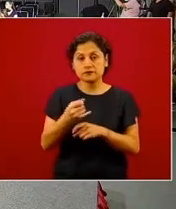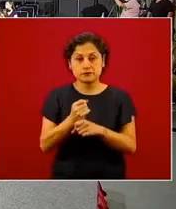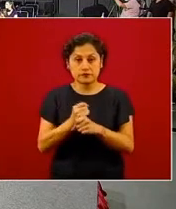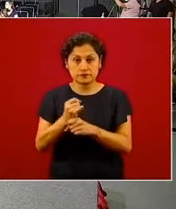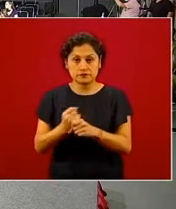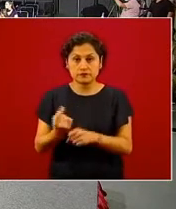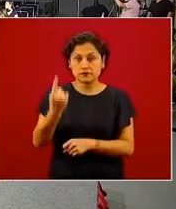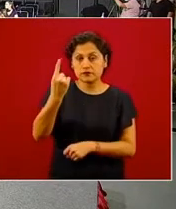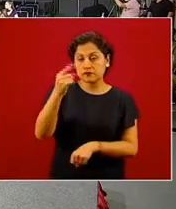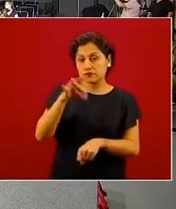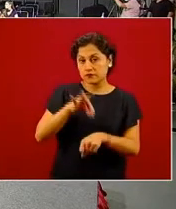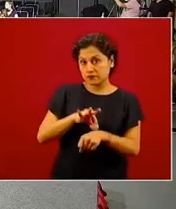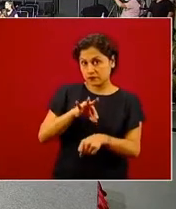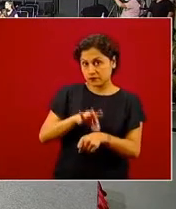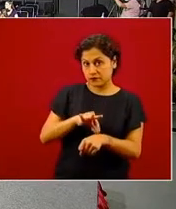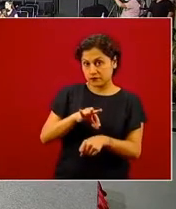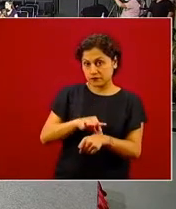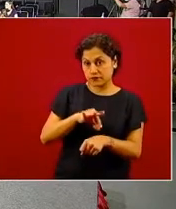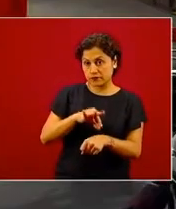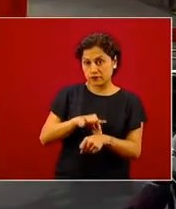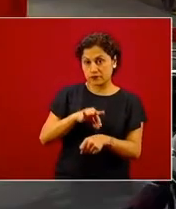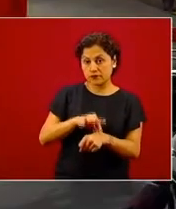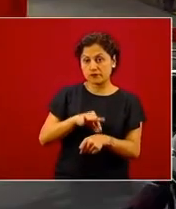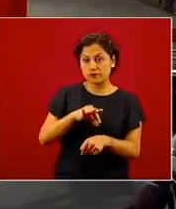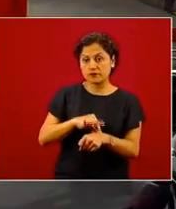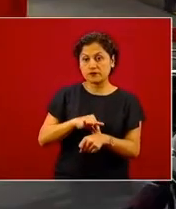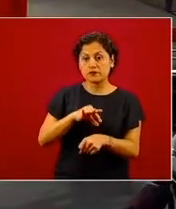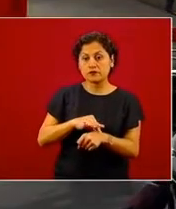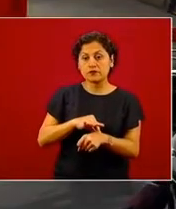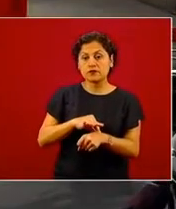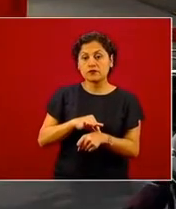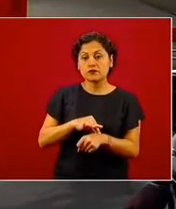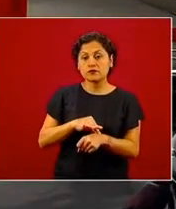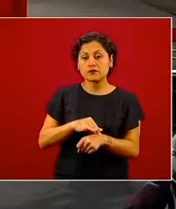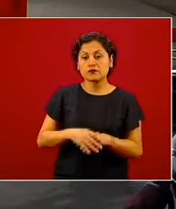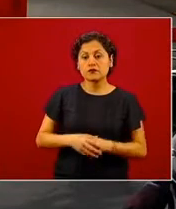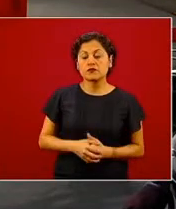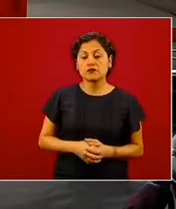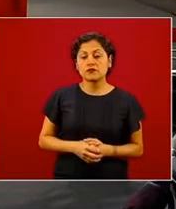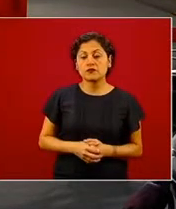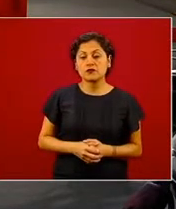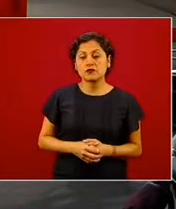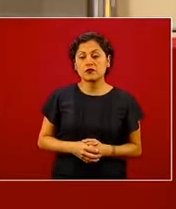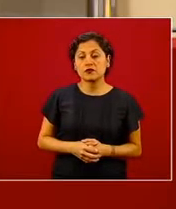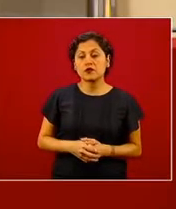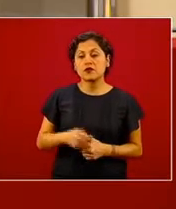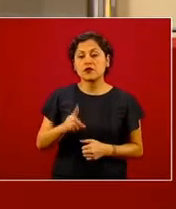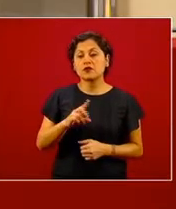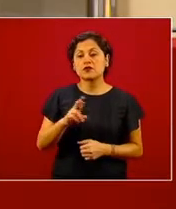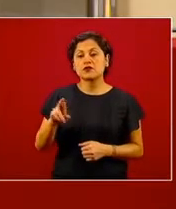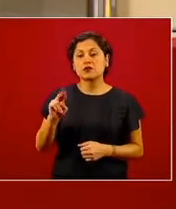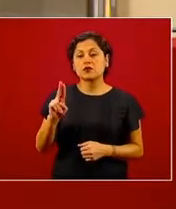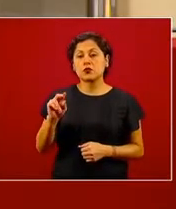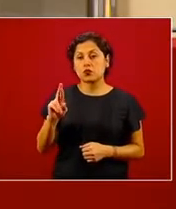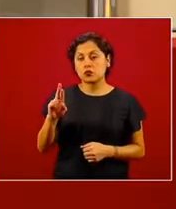We've been hearing about a forensic doctor, and I'm talking about Dr. Uriel Mendoza.